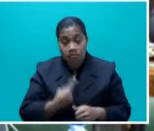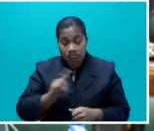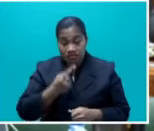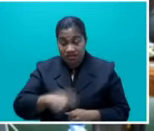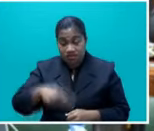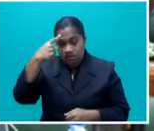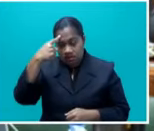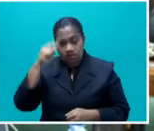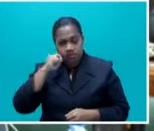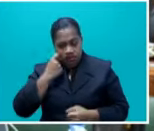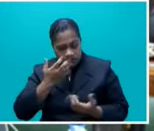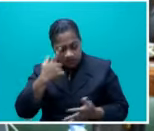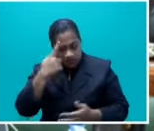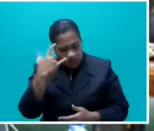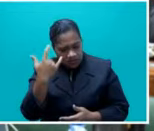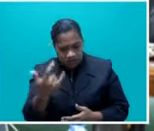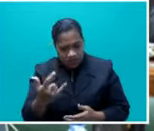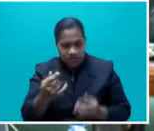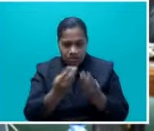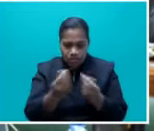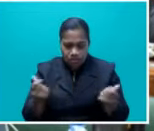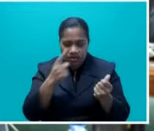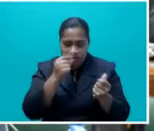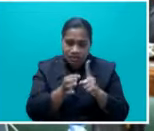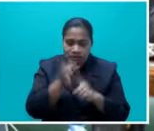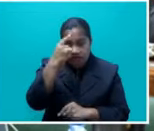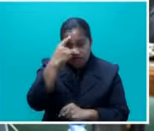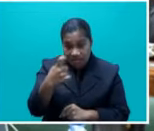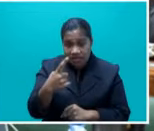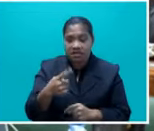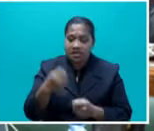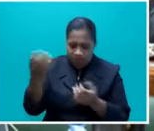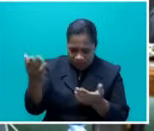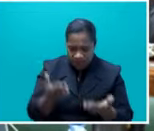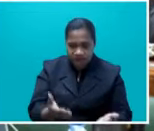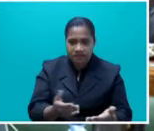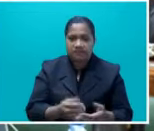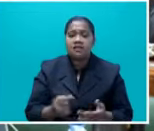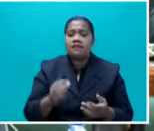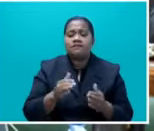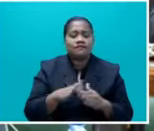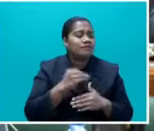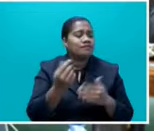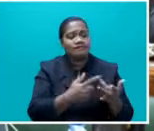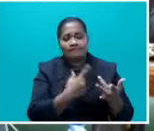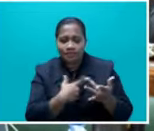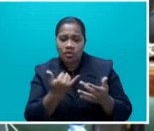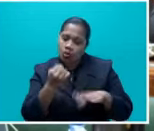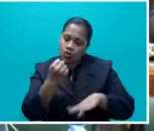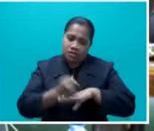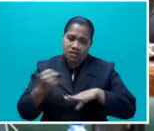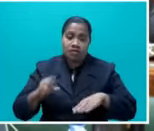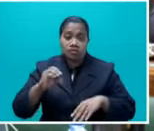offer suggestions and solutions to improve an idea that has been put forward by another or the government, so that